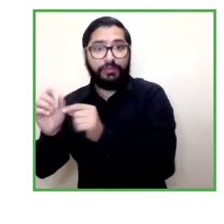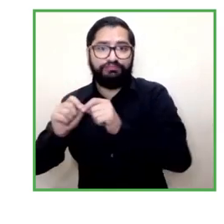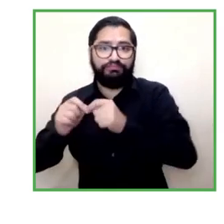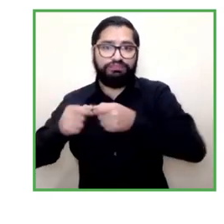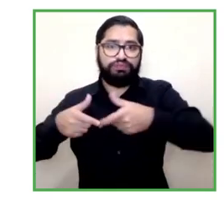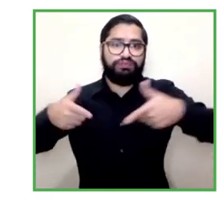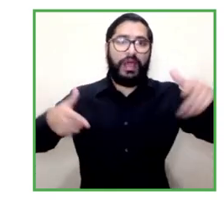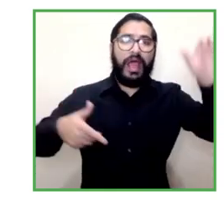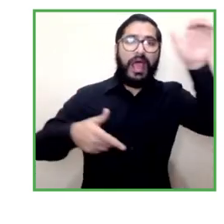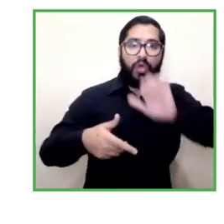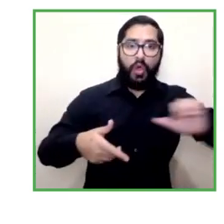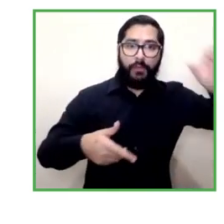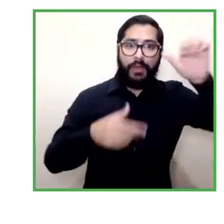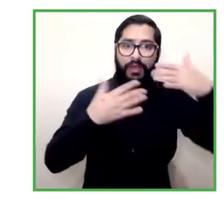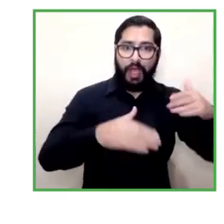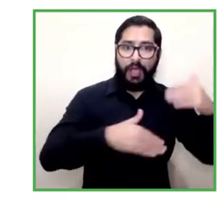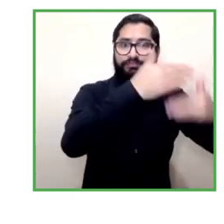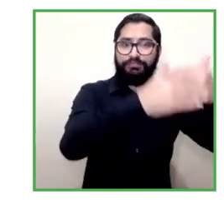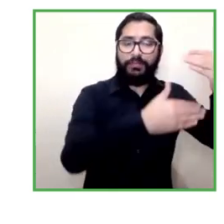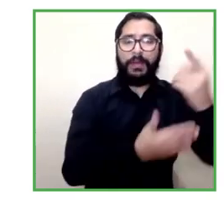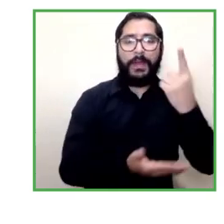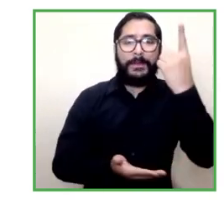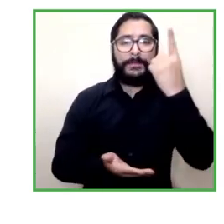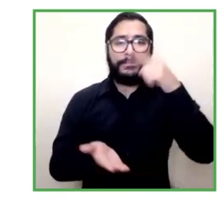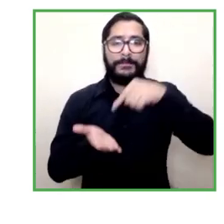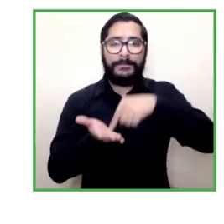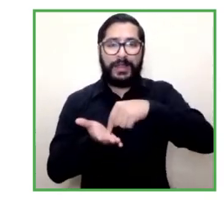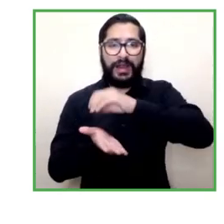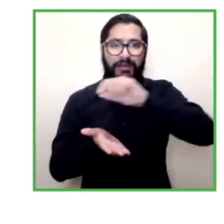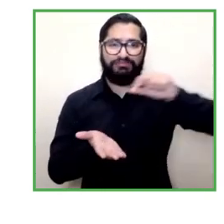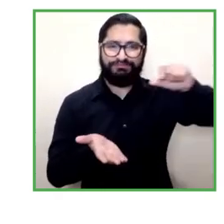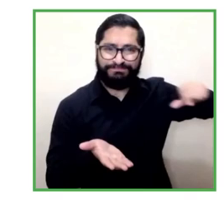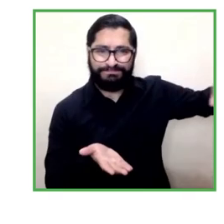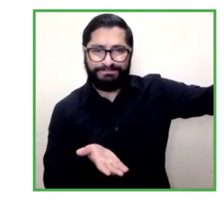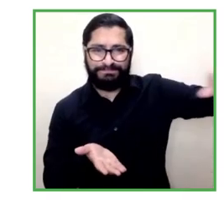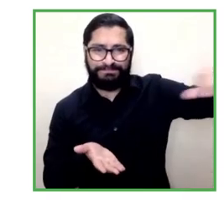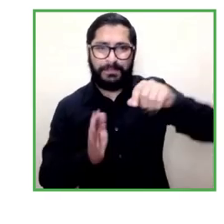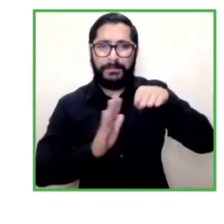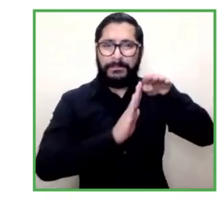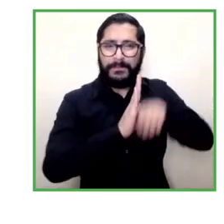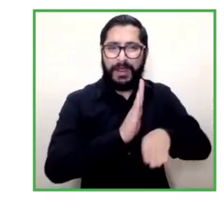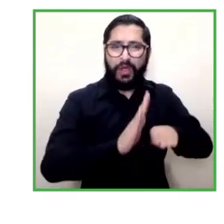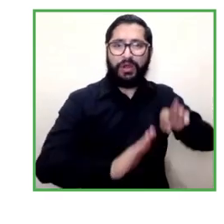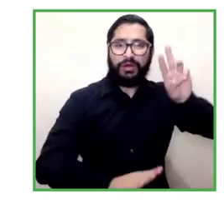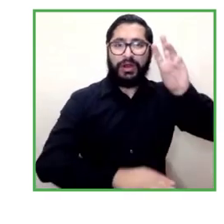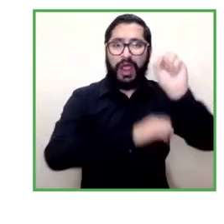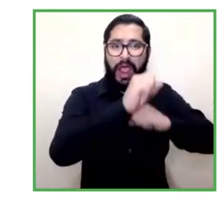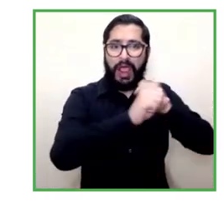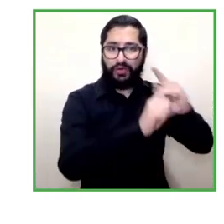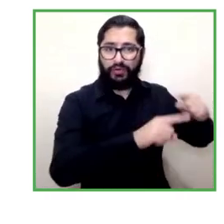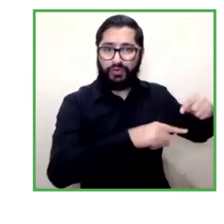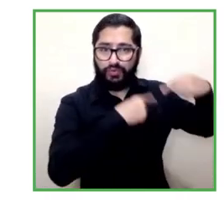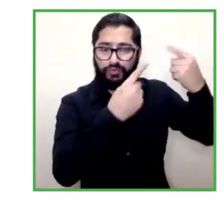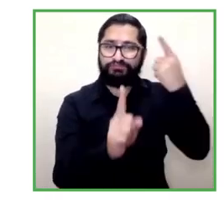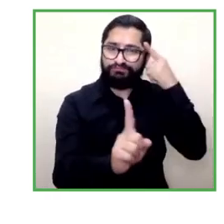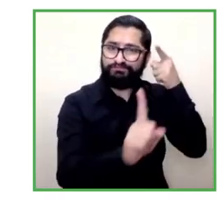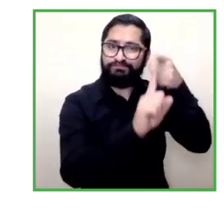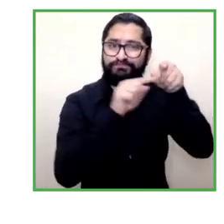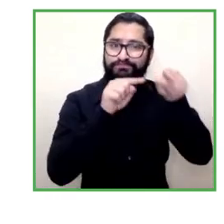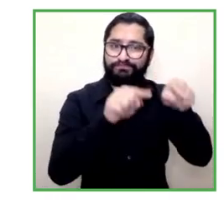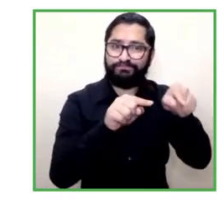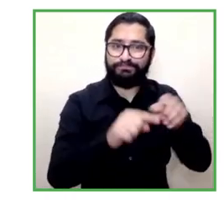2 years. And secondly, we have to have new technologies in order to provide better service for